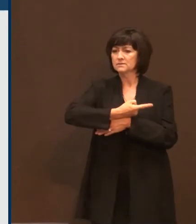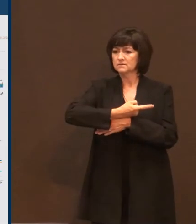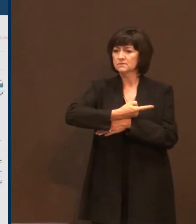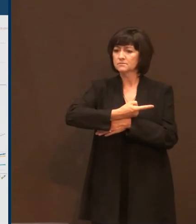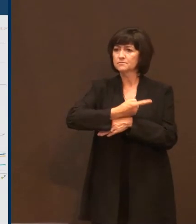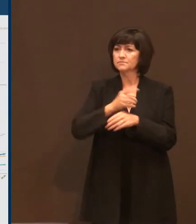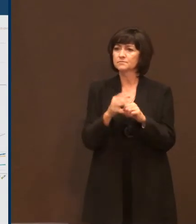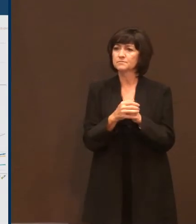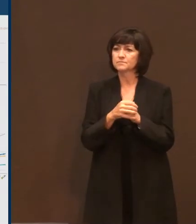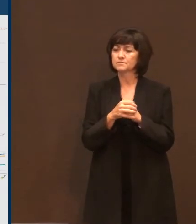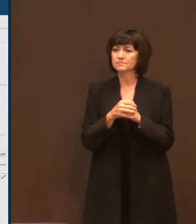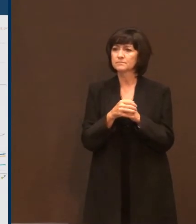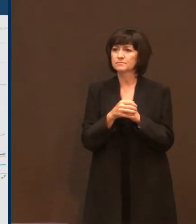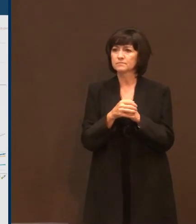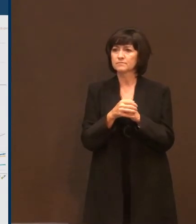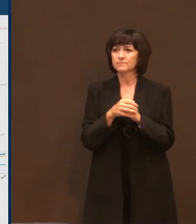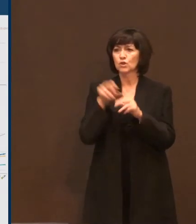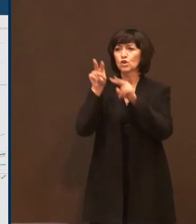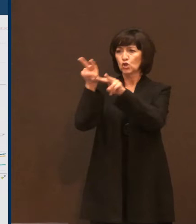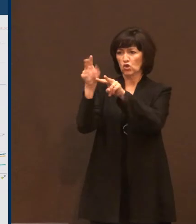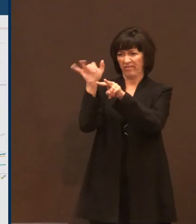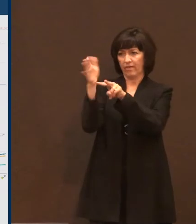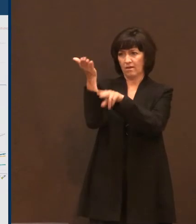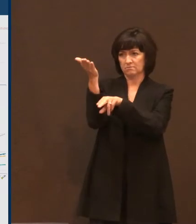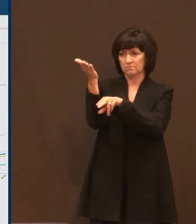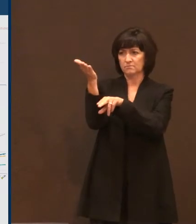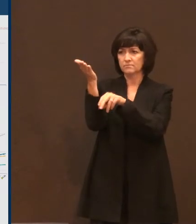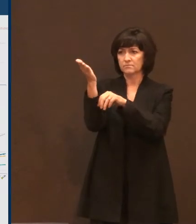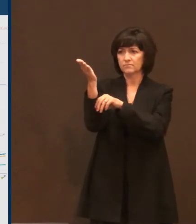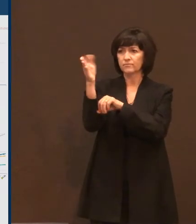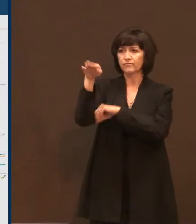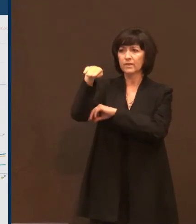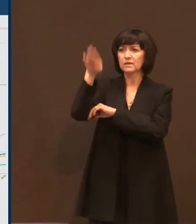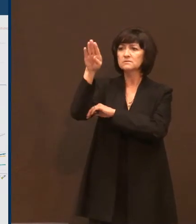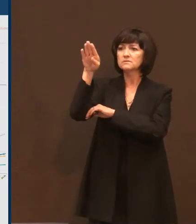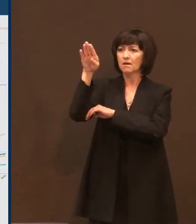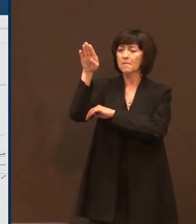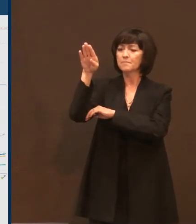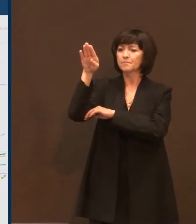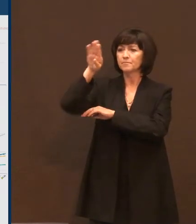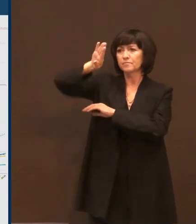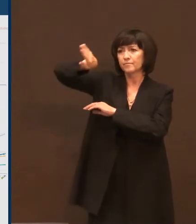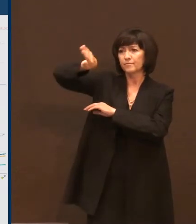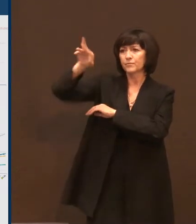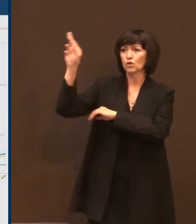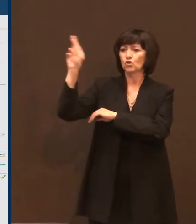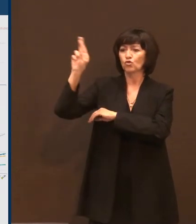Go to there we go, in the top far right, I think it would be.